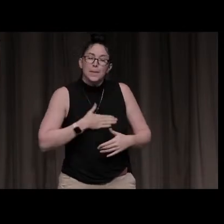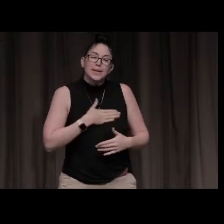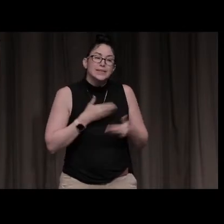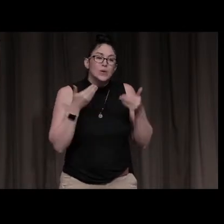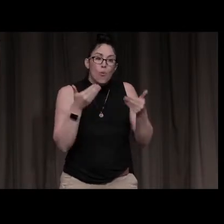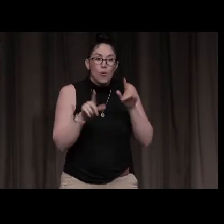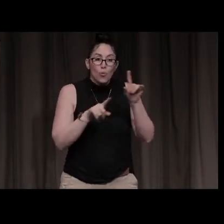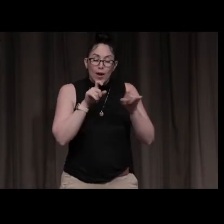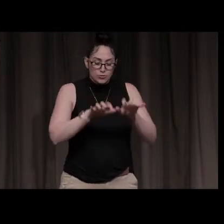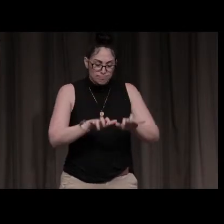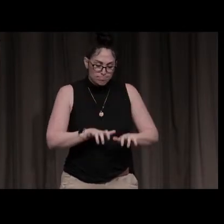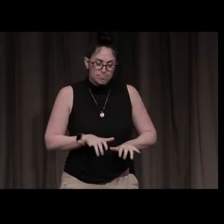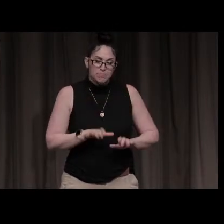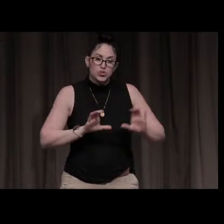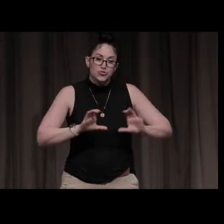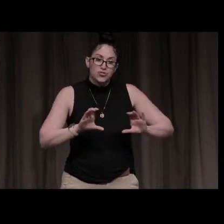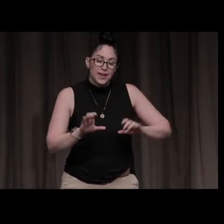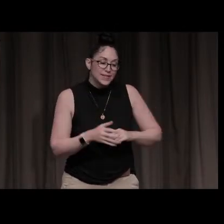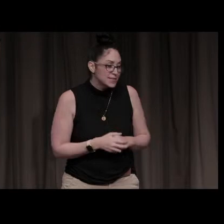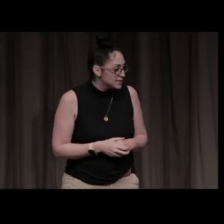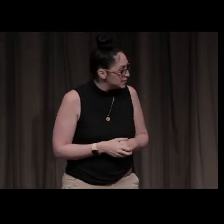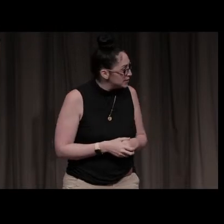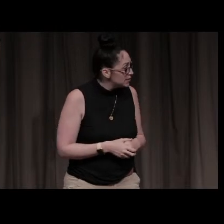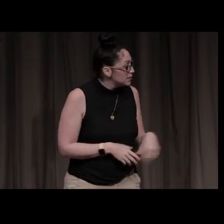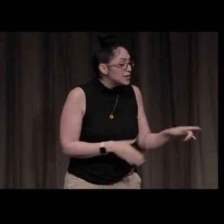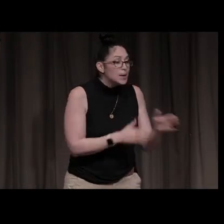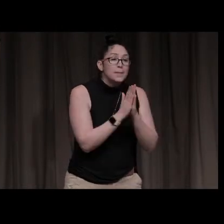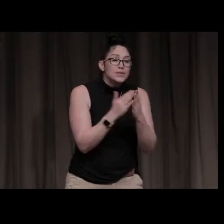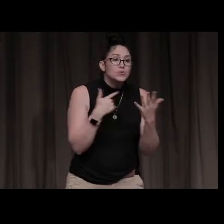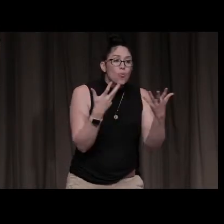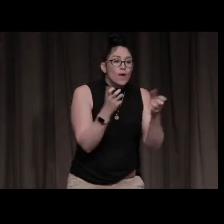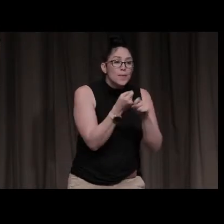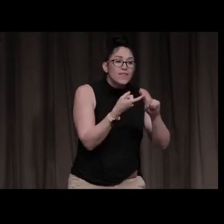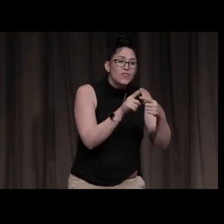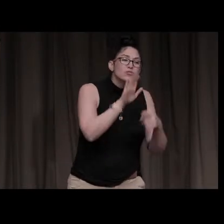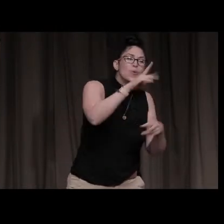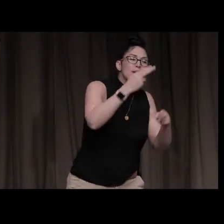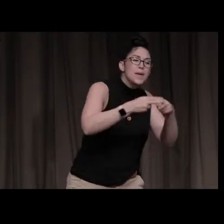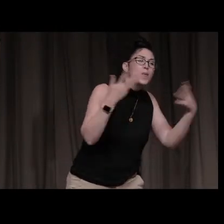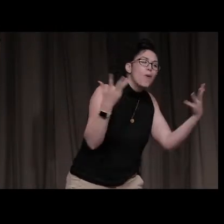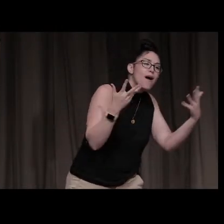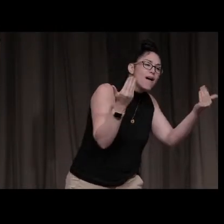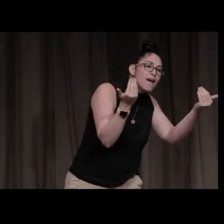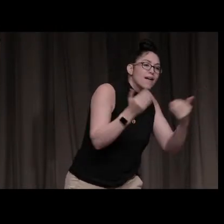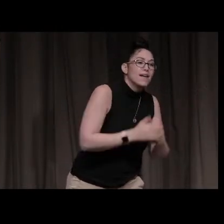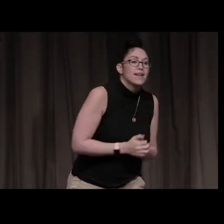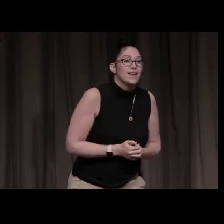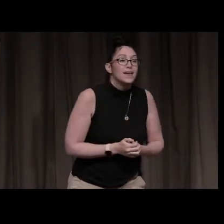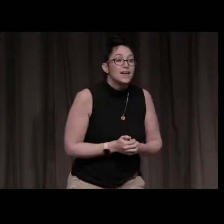now. And please, we want to make friends. What is your name?